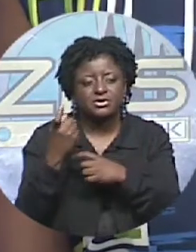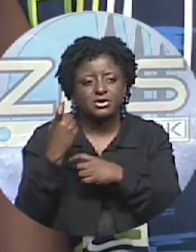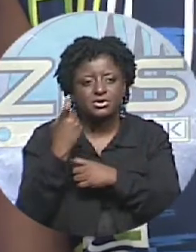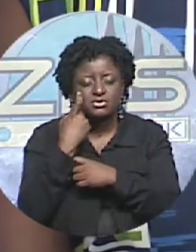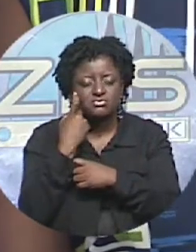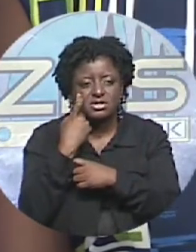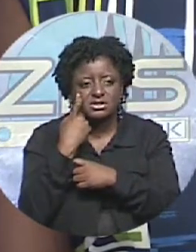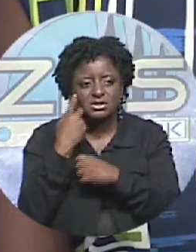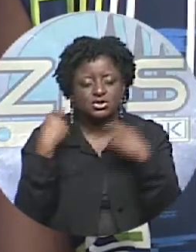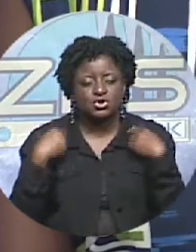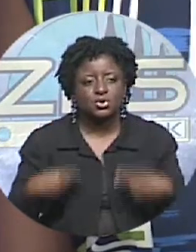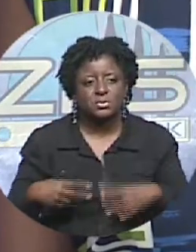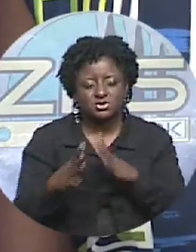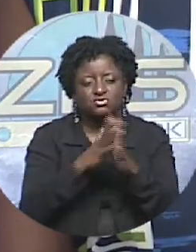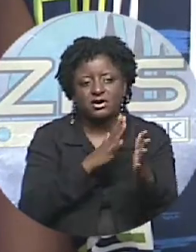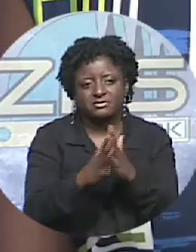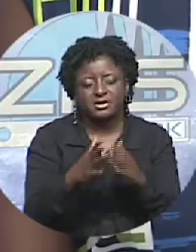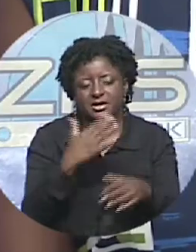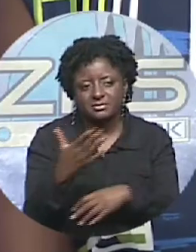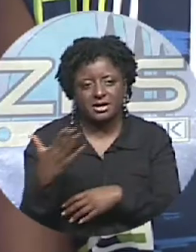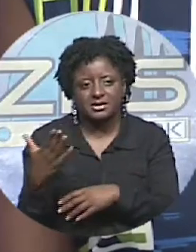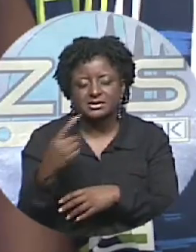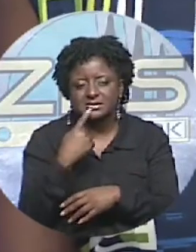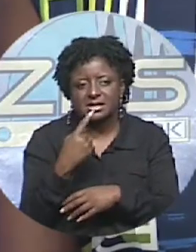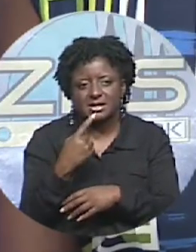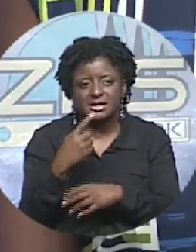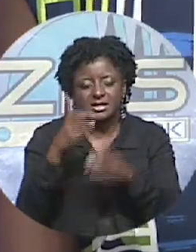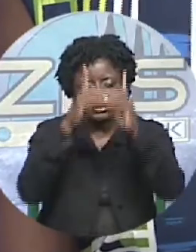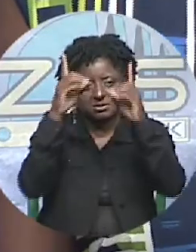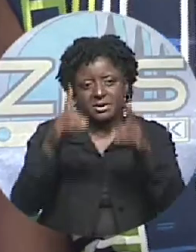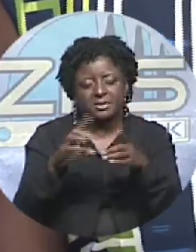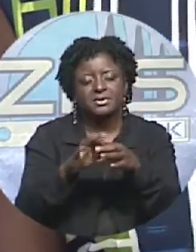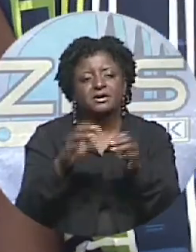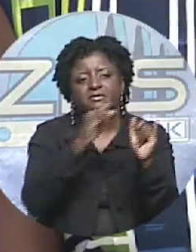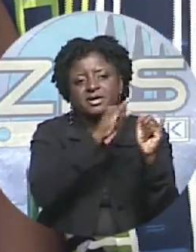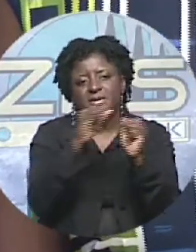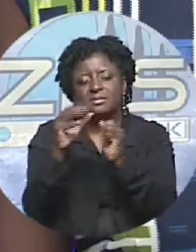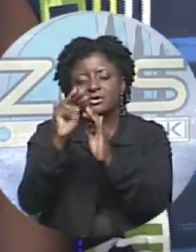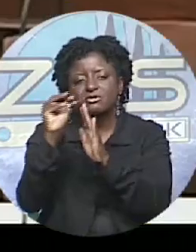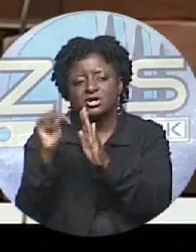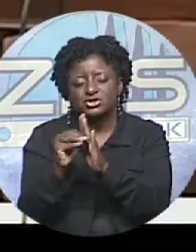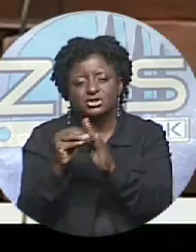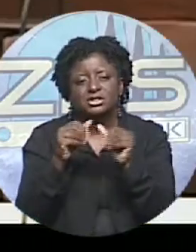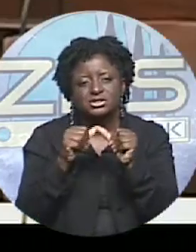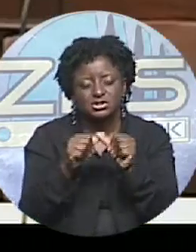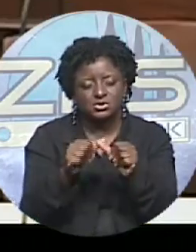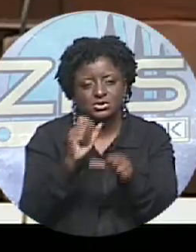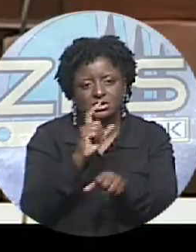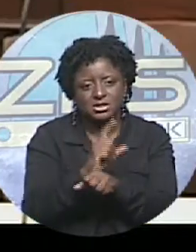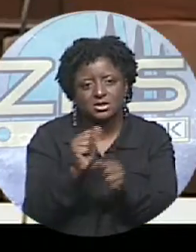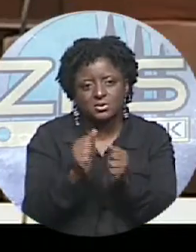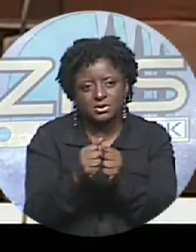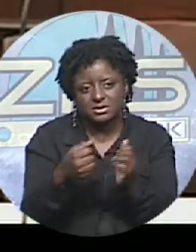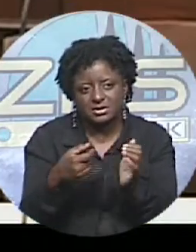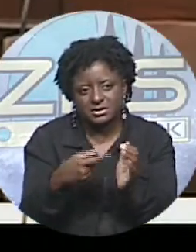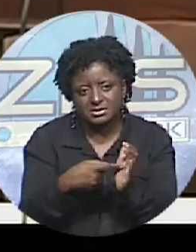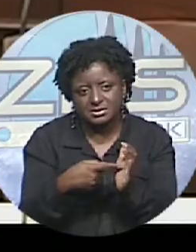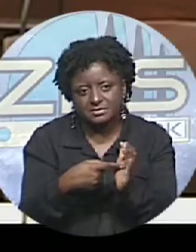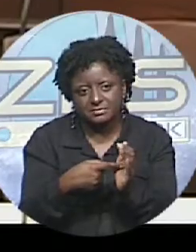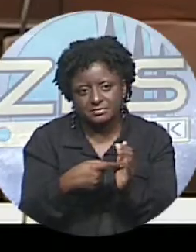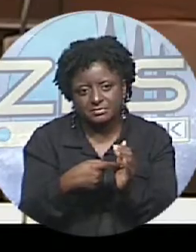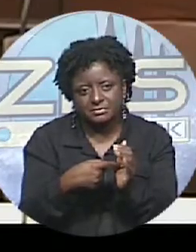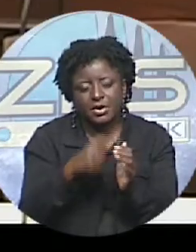cases, noting that the Department of Immigration continues to address the issue. One trafficker was successfully